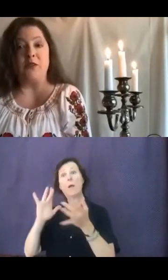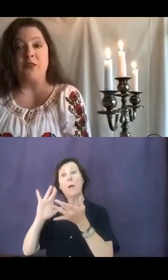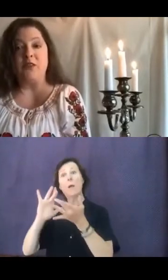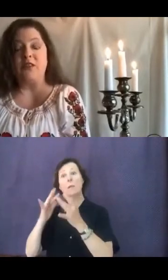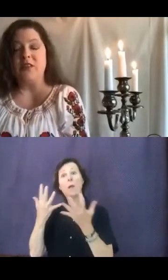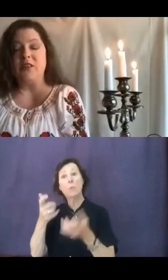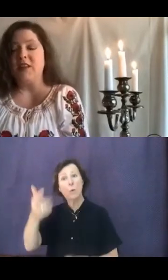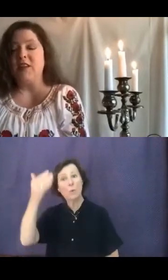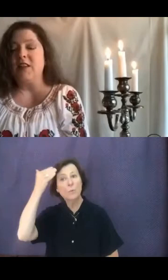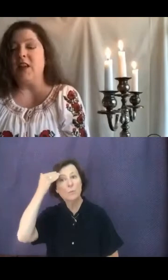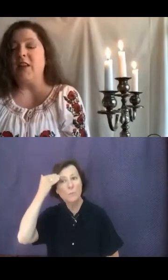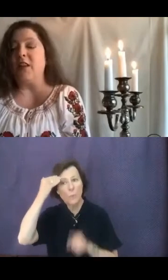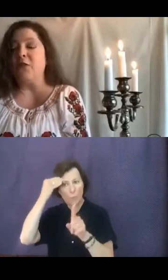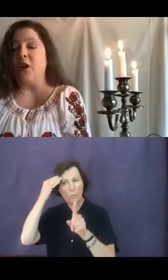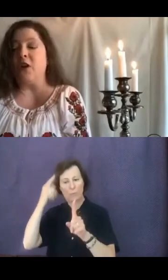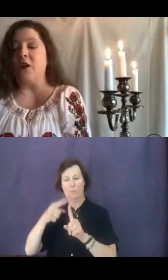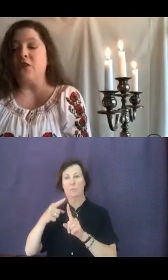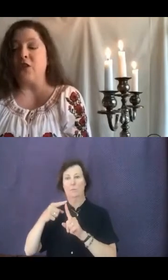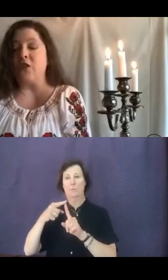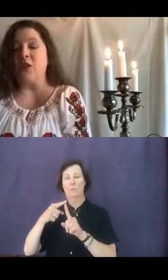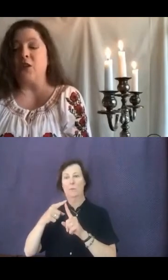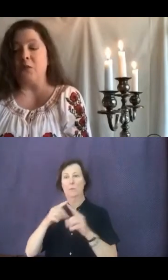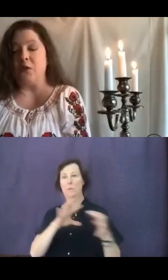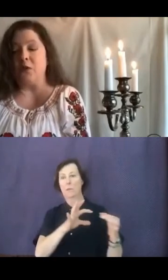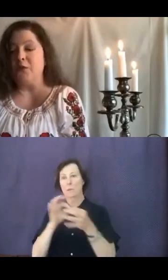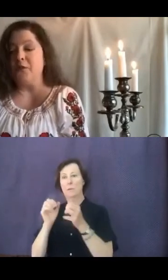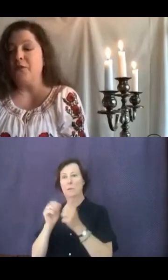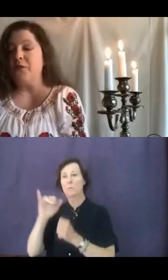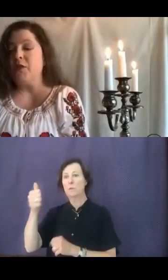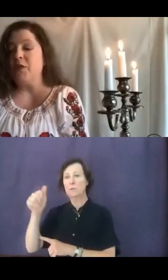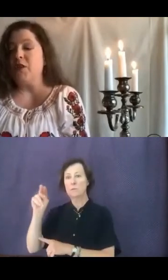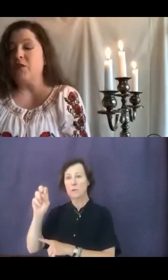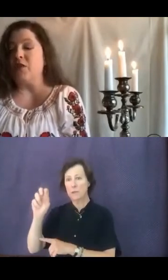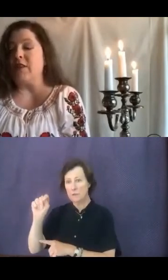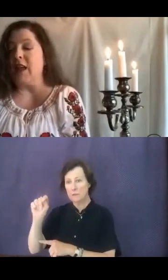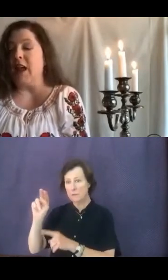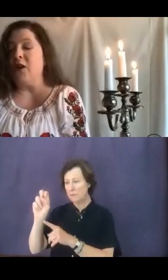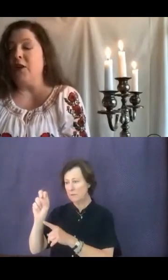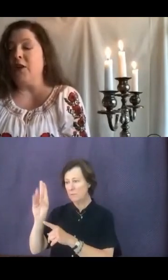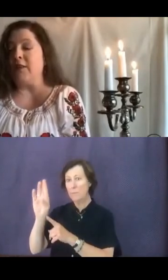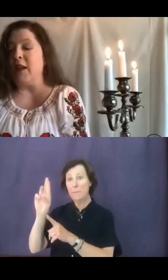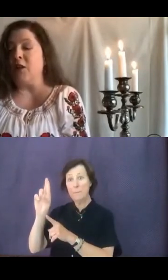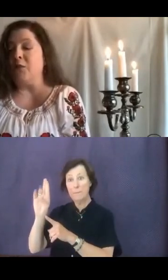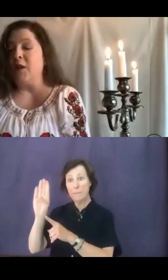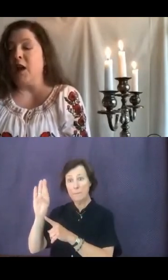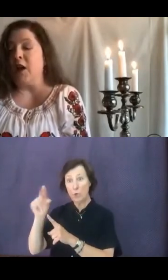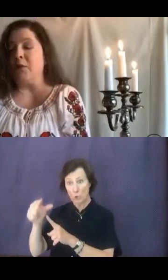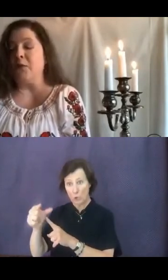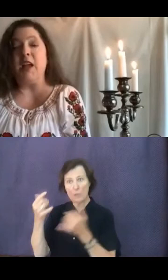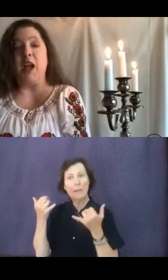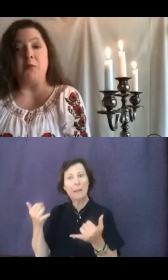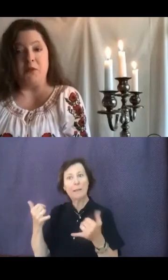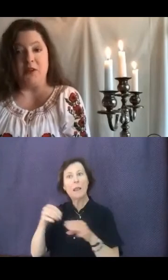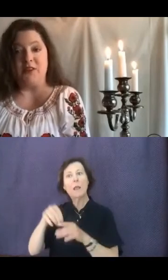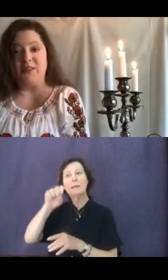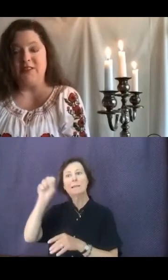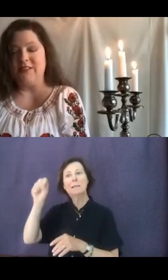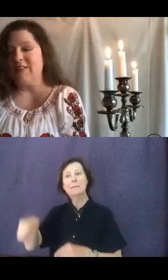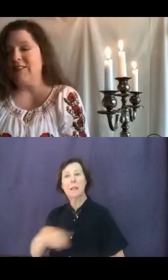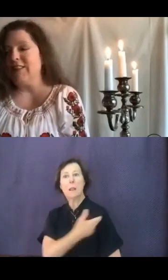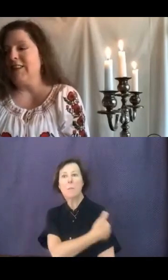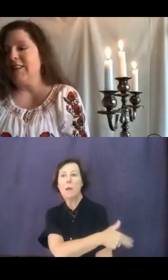about, and that's regarding Janet Newberg. She's now in the Salem Hospital Rehab Unit.